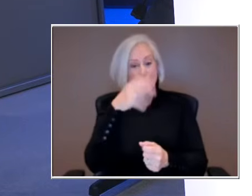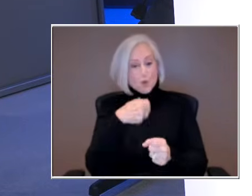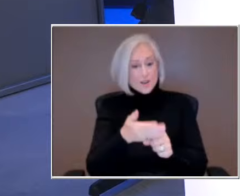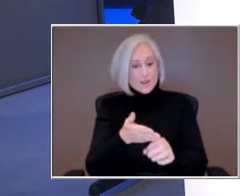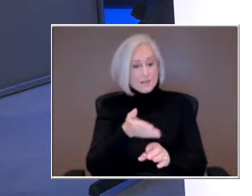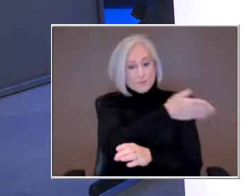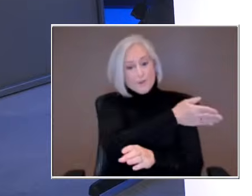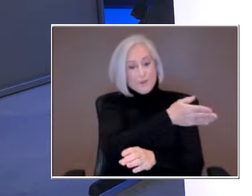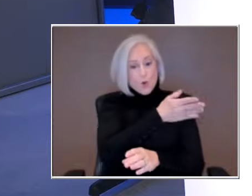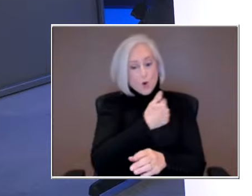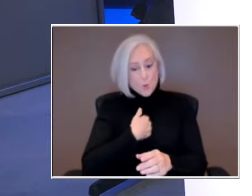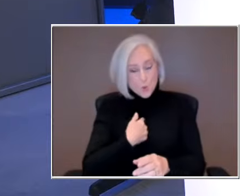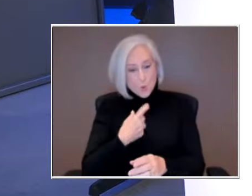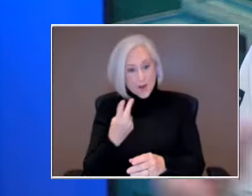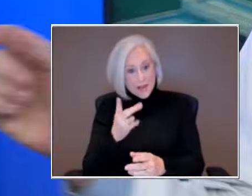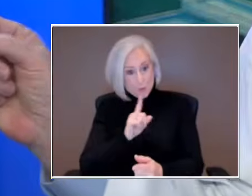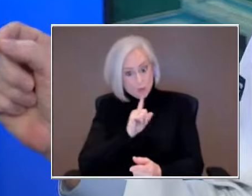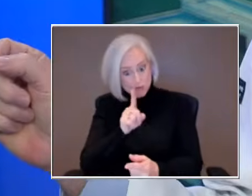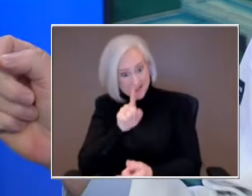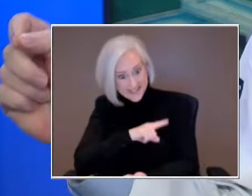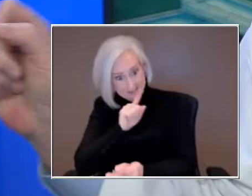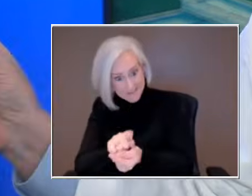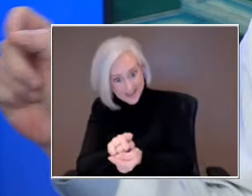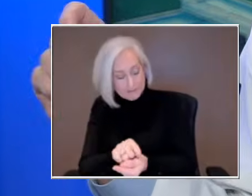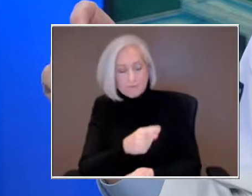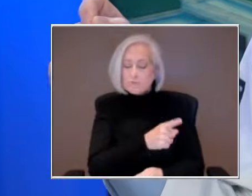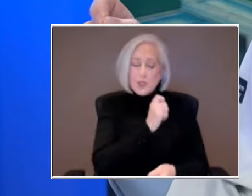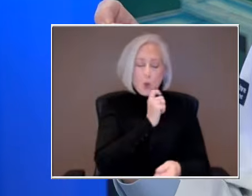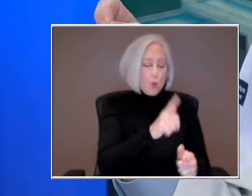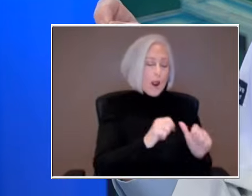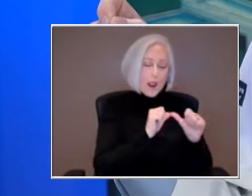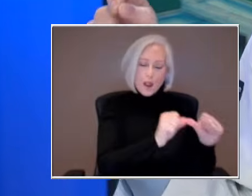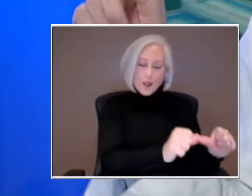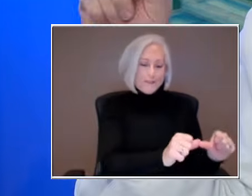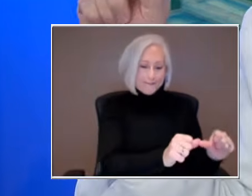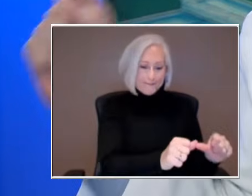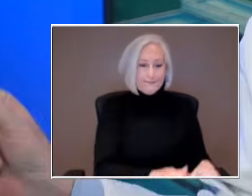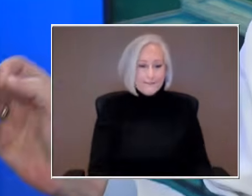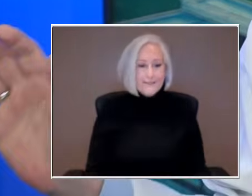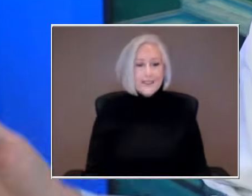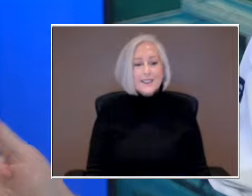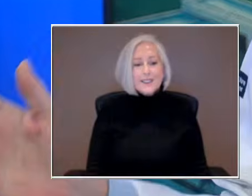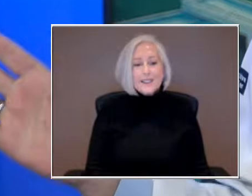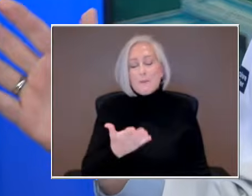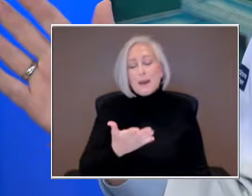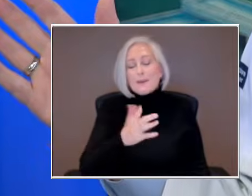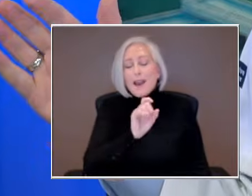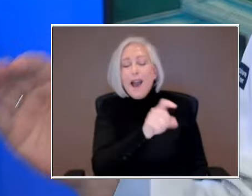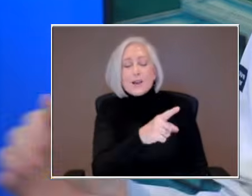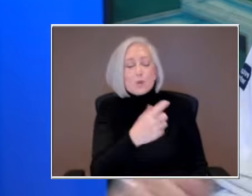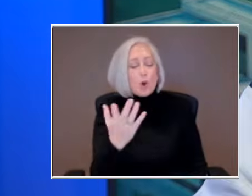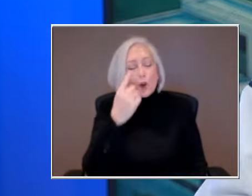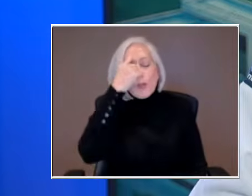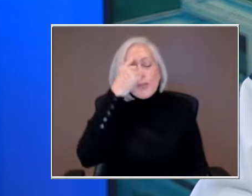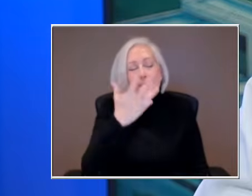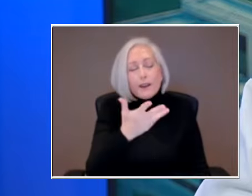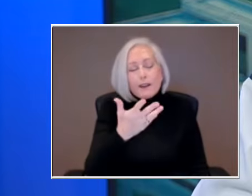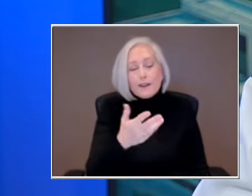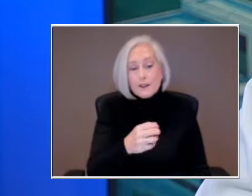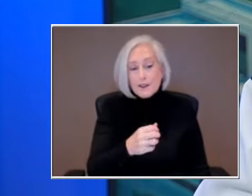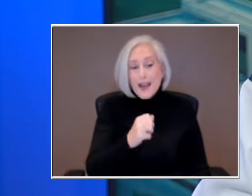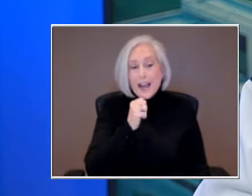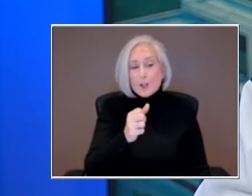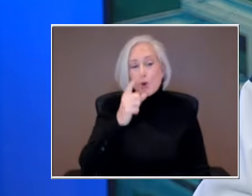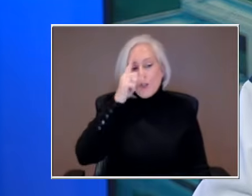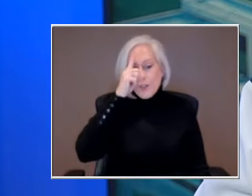So, wow. And I don't know. I want to know what you say about this. I don't think you had the easiest run